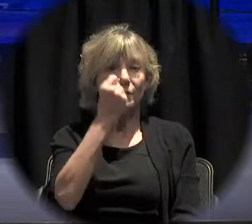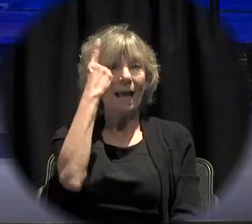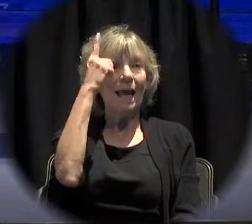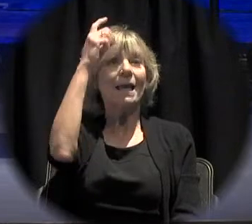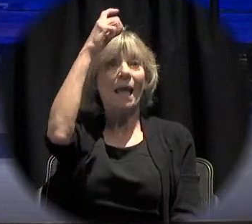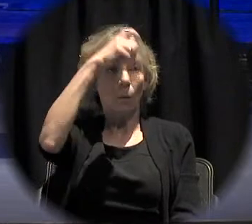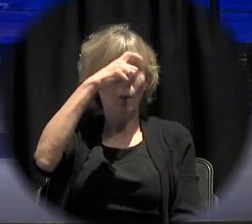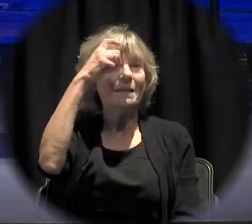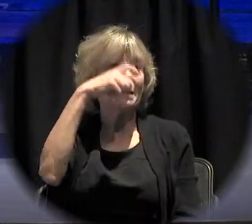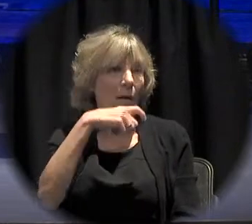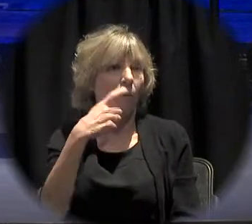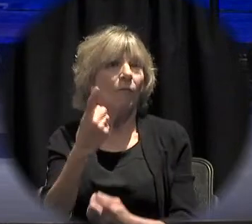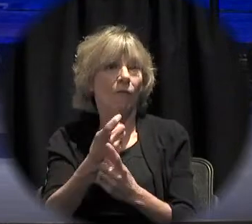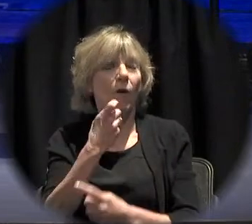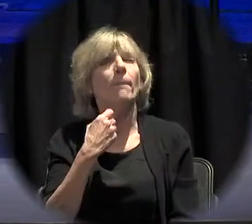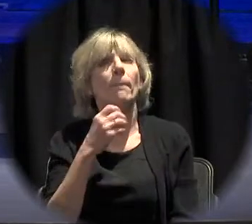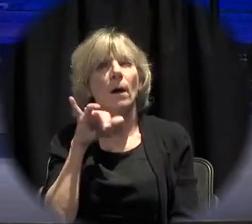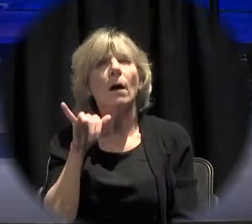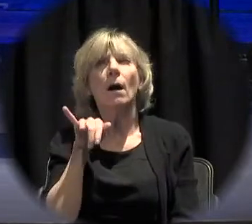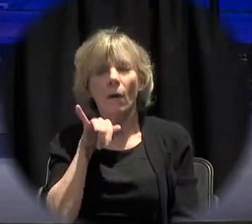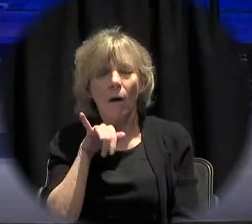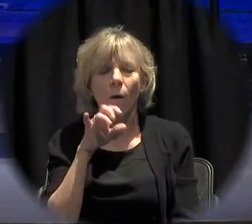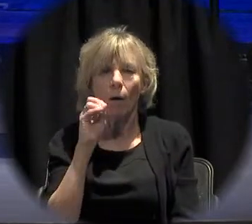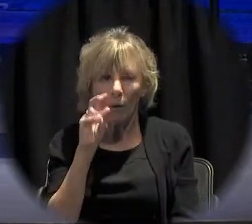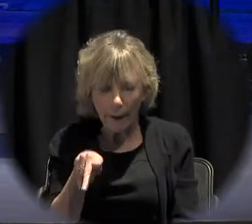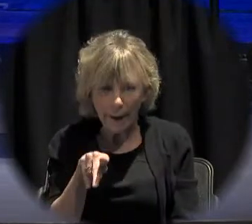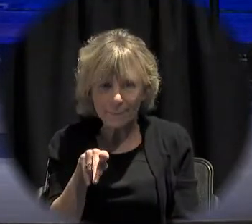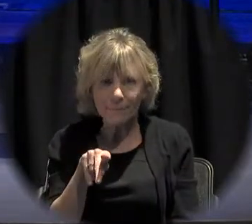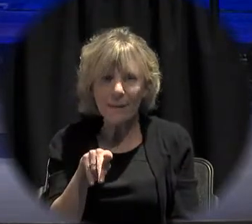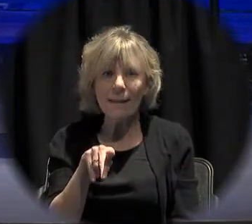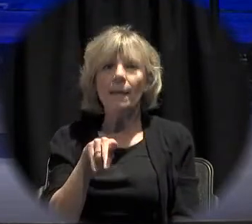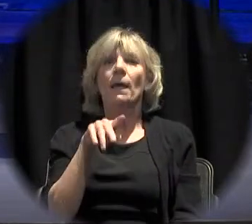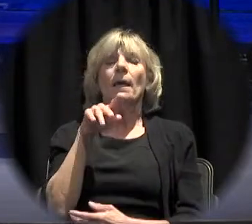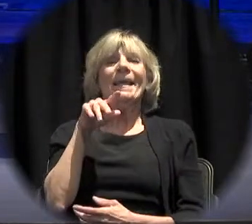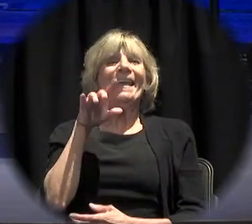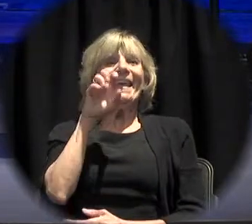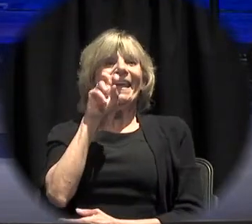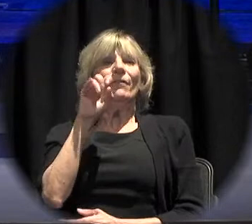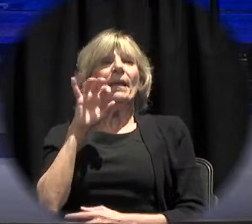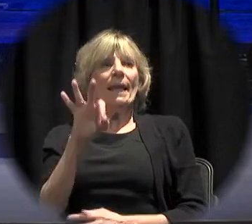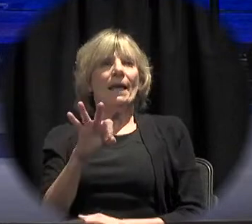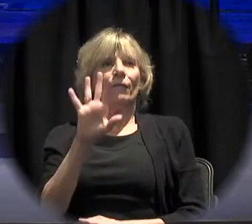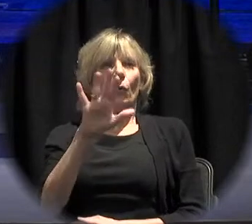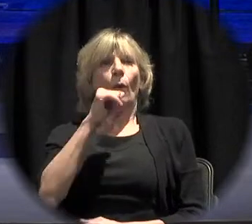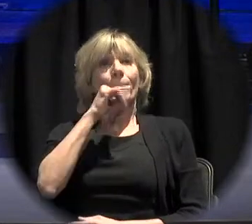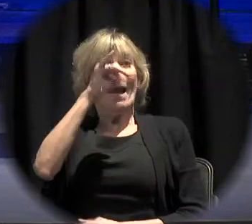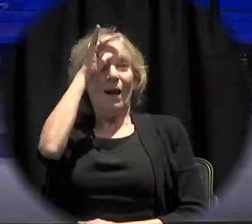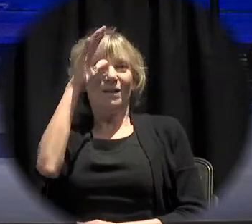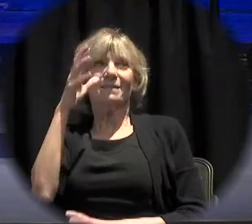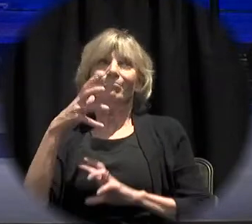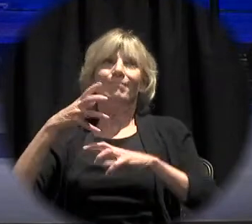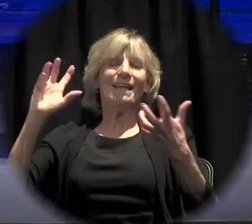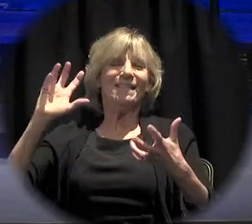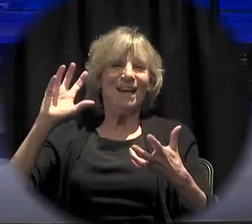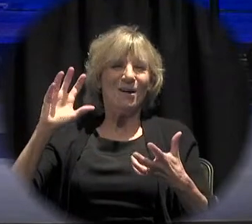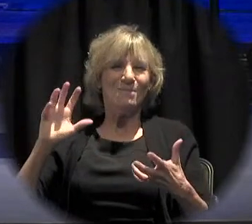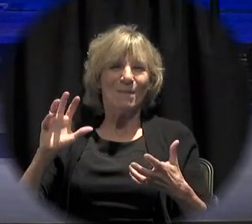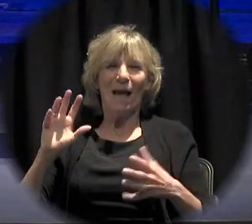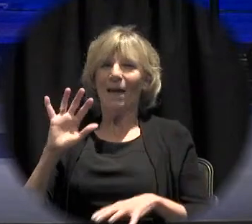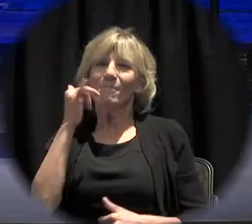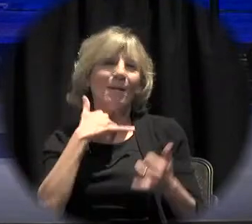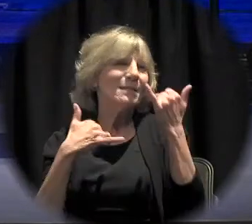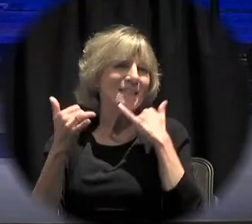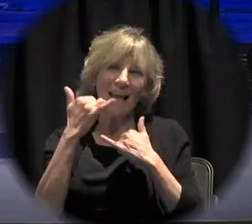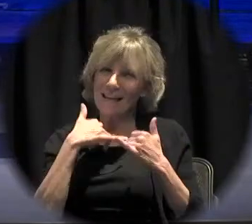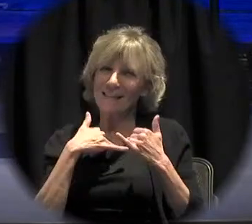and understanding, and understand that even though your parents mess it up a lot of the times and you know, make mistakes, that their